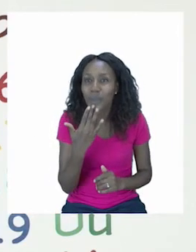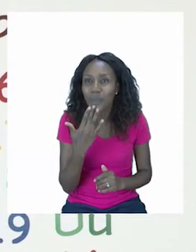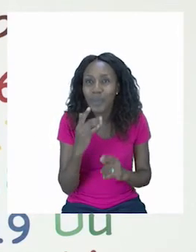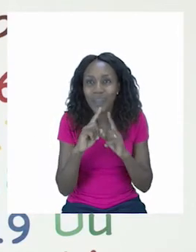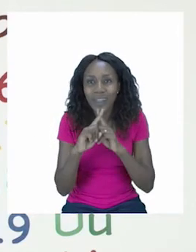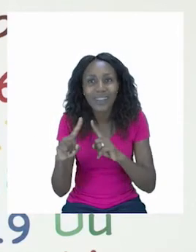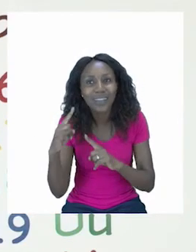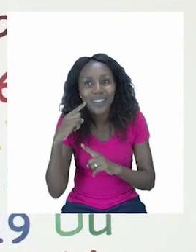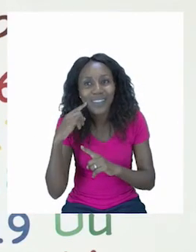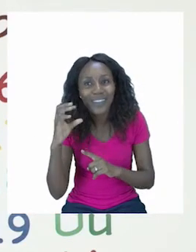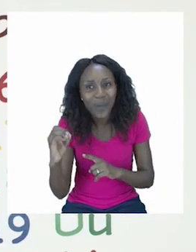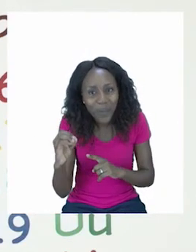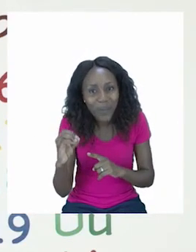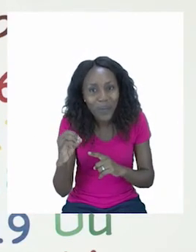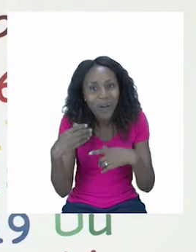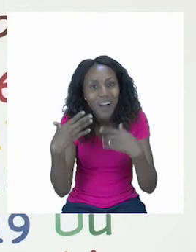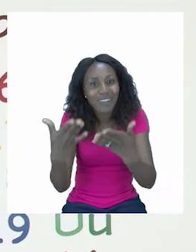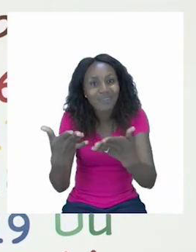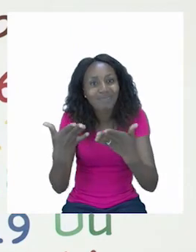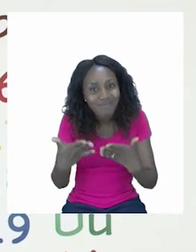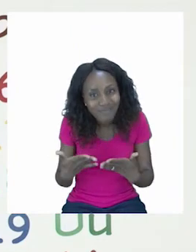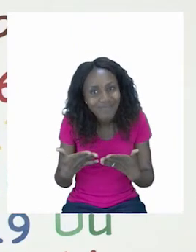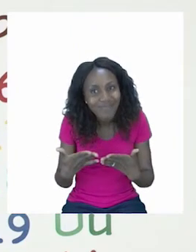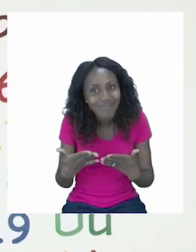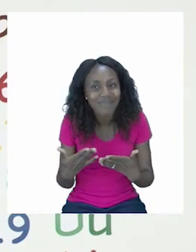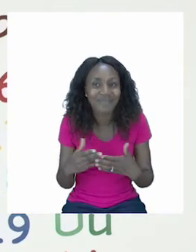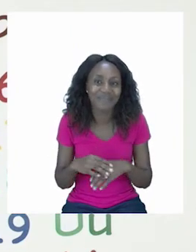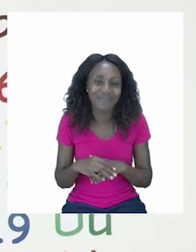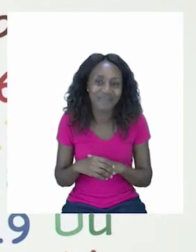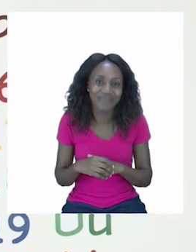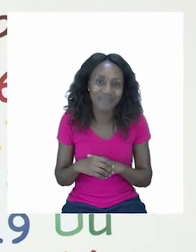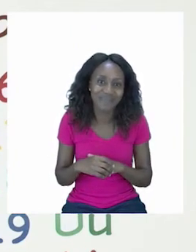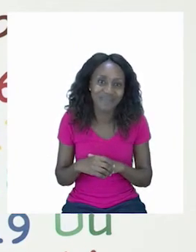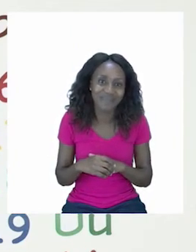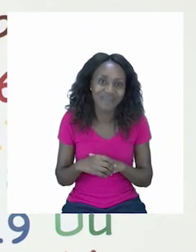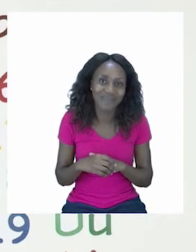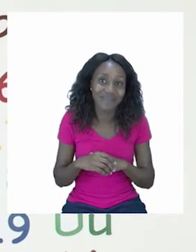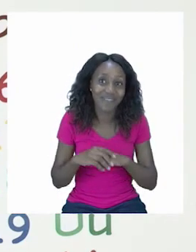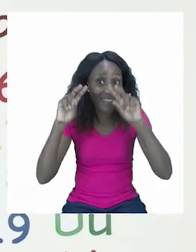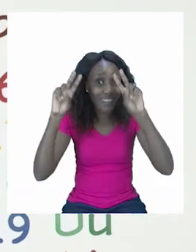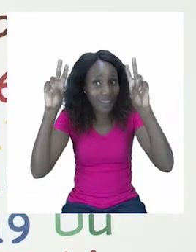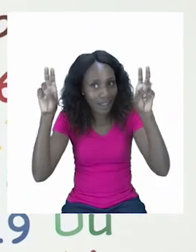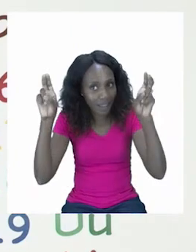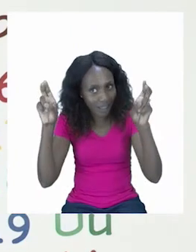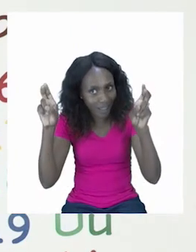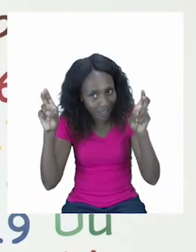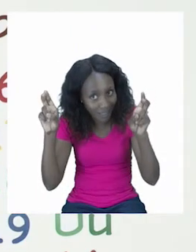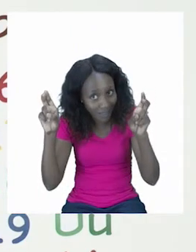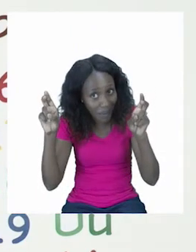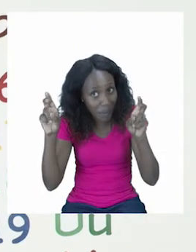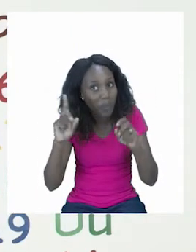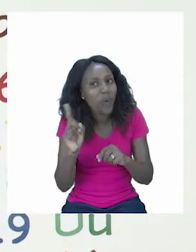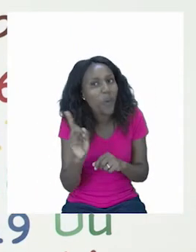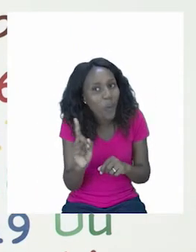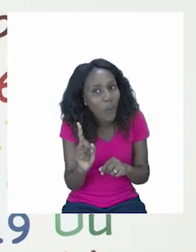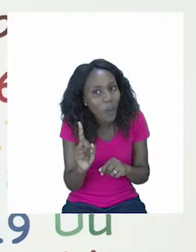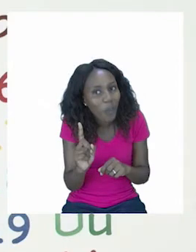you so much for joining me today. Our theme this week is